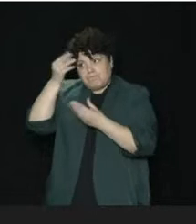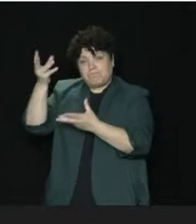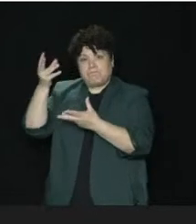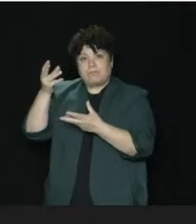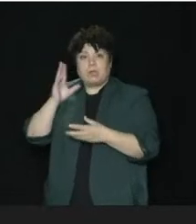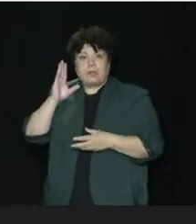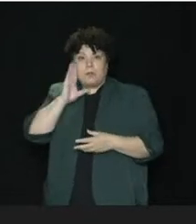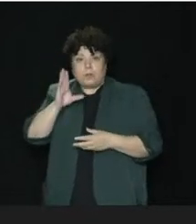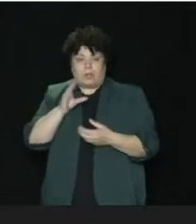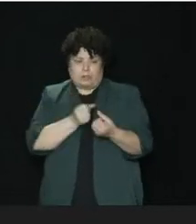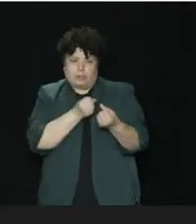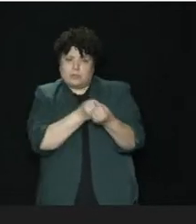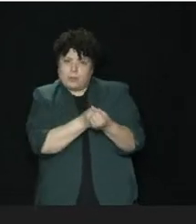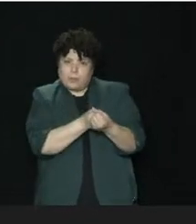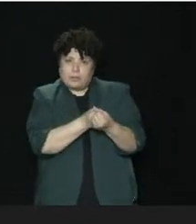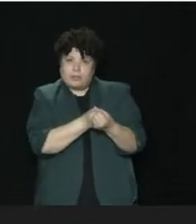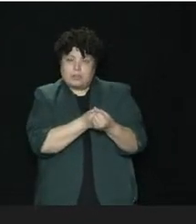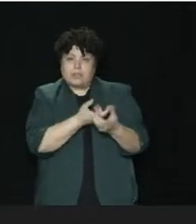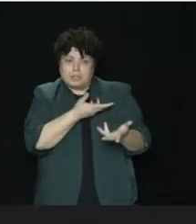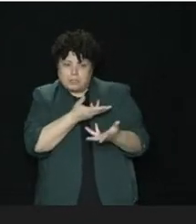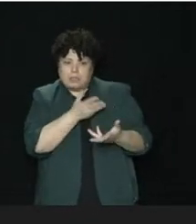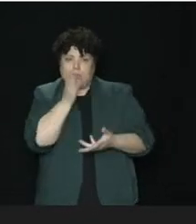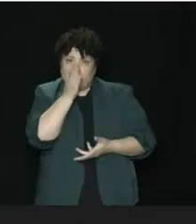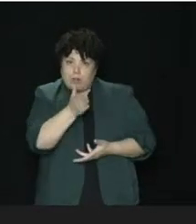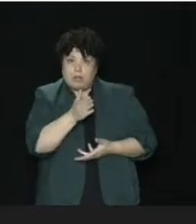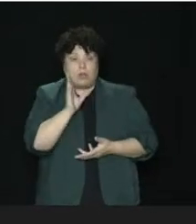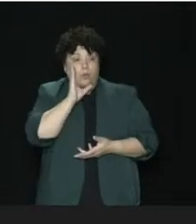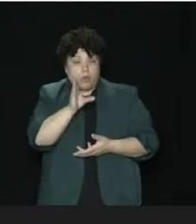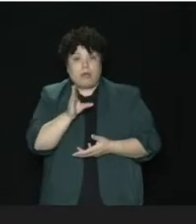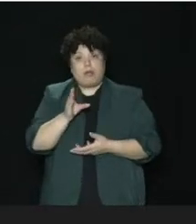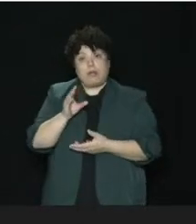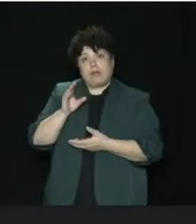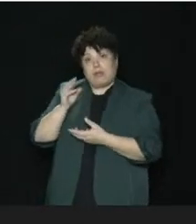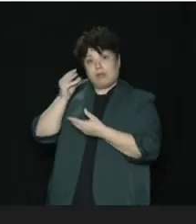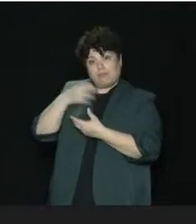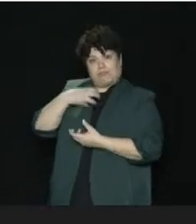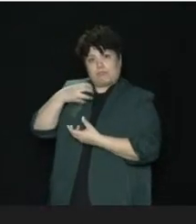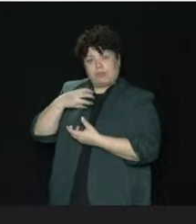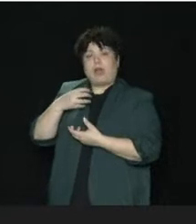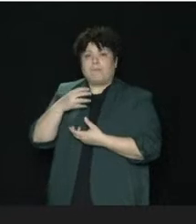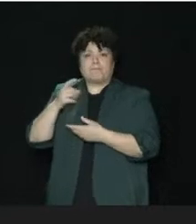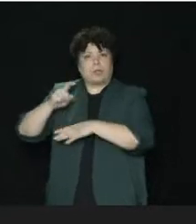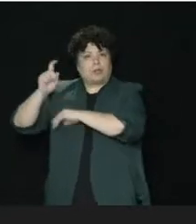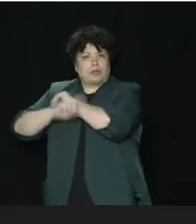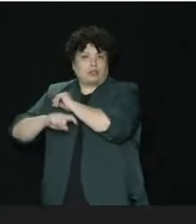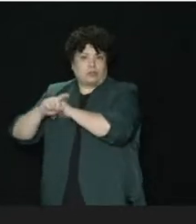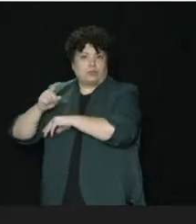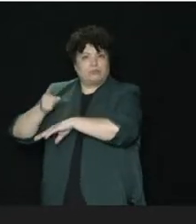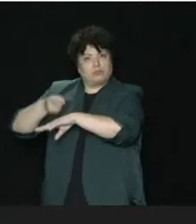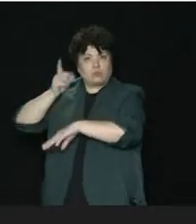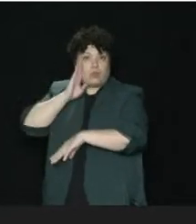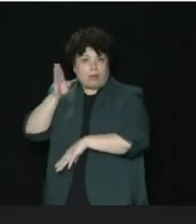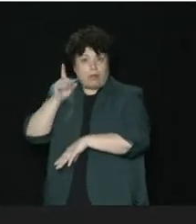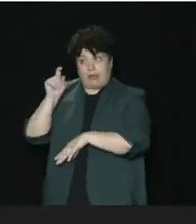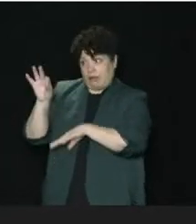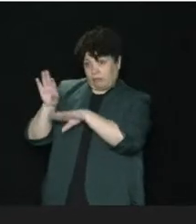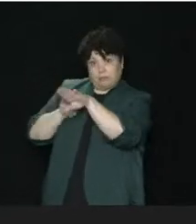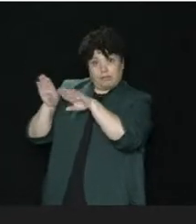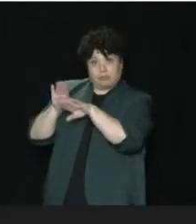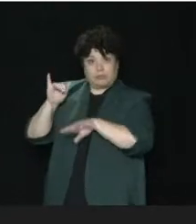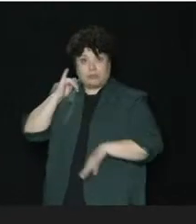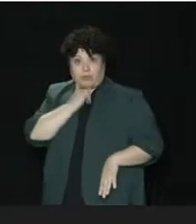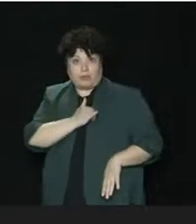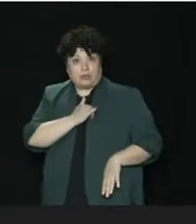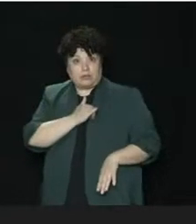going to support them and get consequences for inappropriate actions, and even